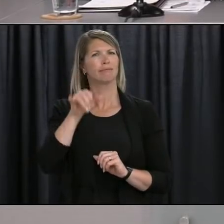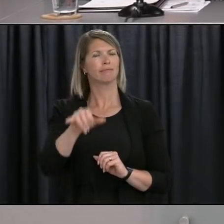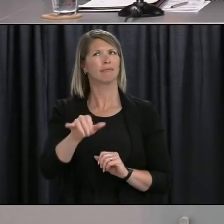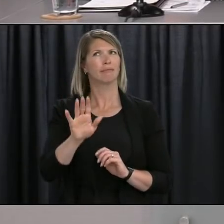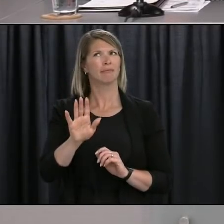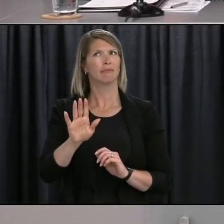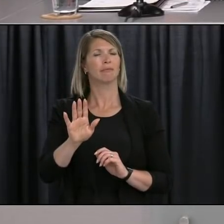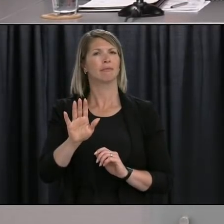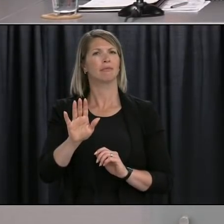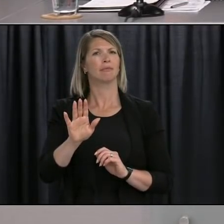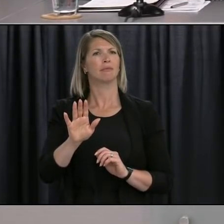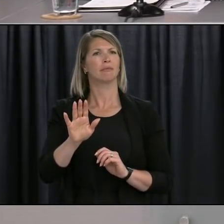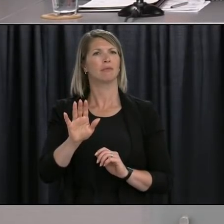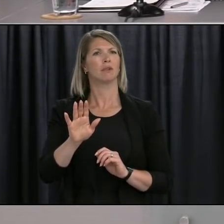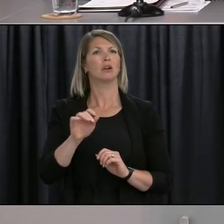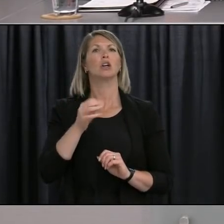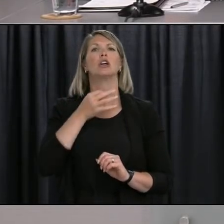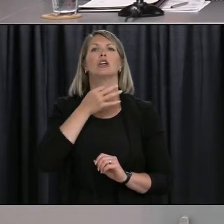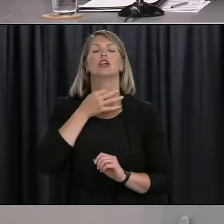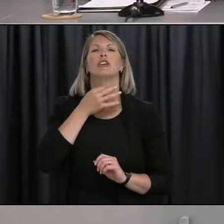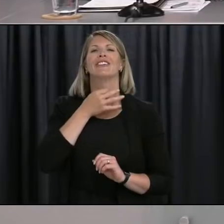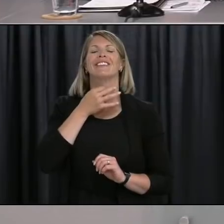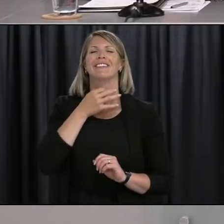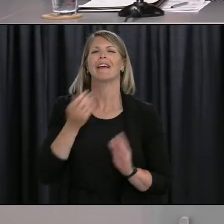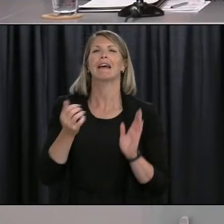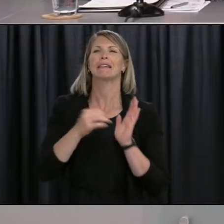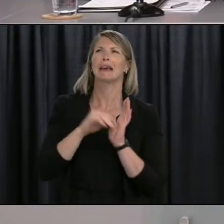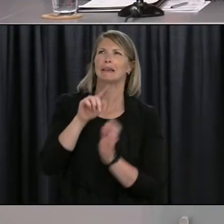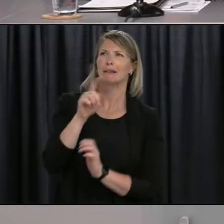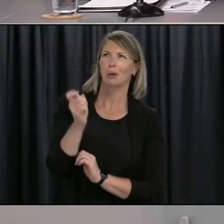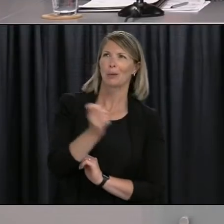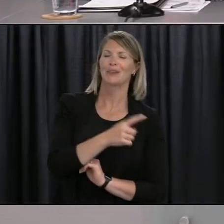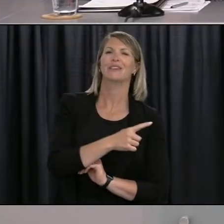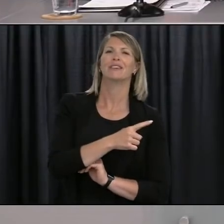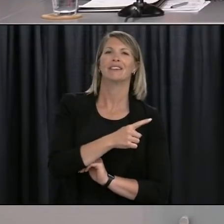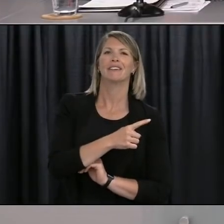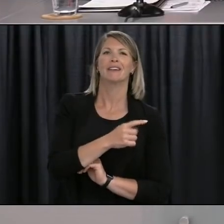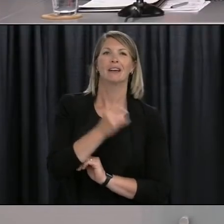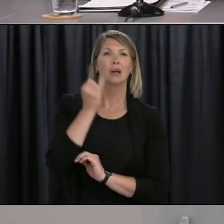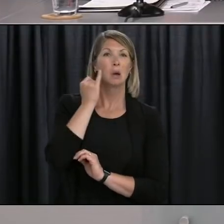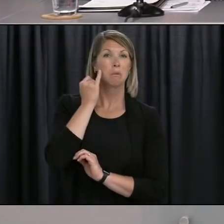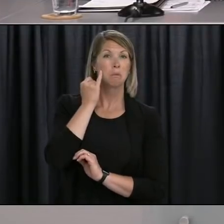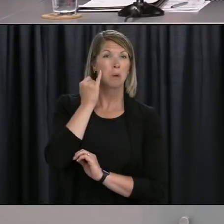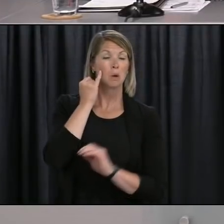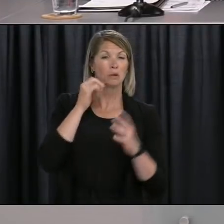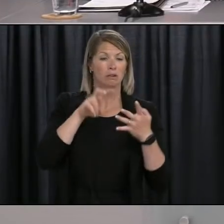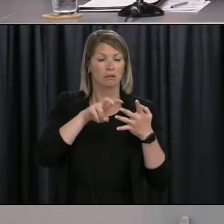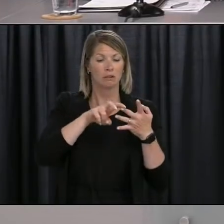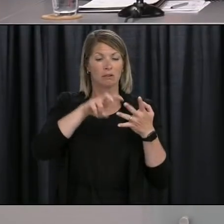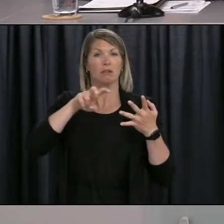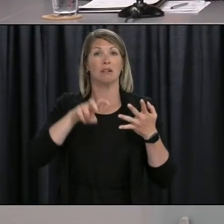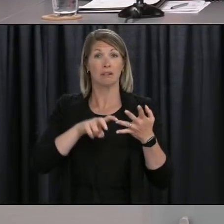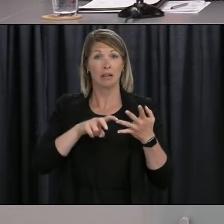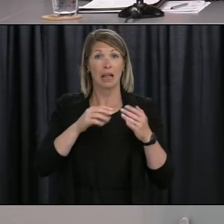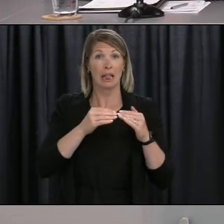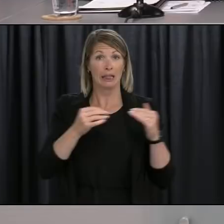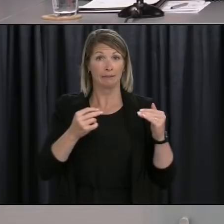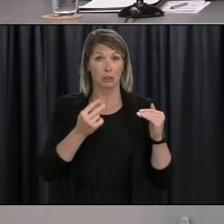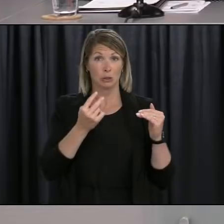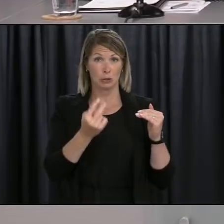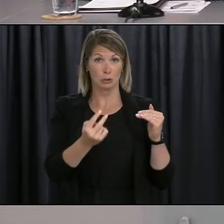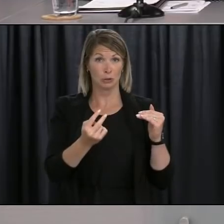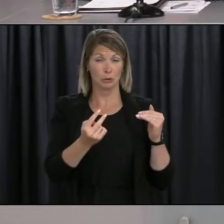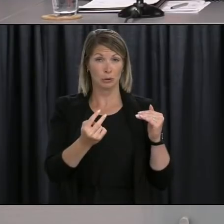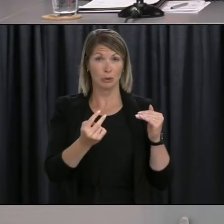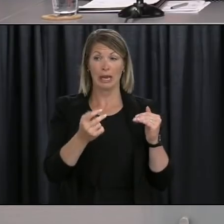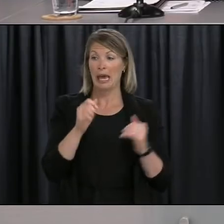will the move to an Atlantic bubble be allow the further lifting of restrictions? Bar owners say that the guidelines right now are a little